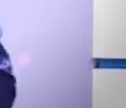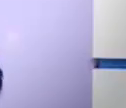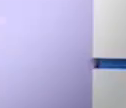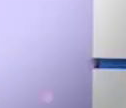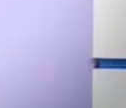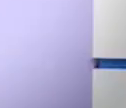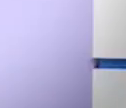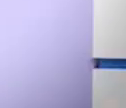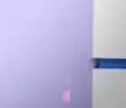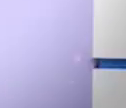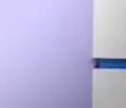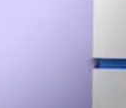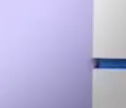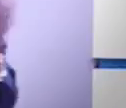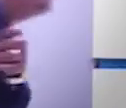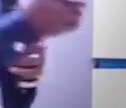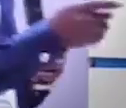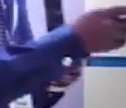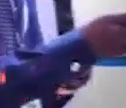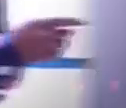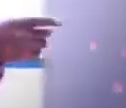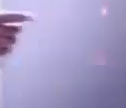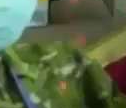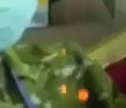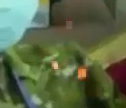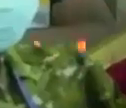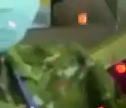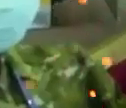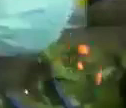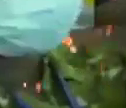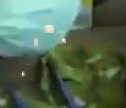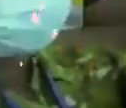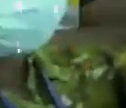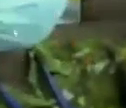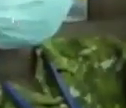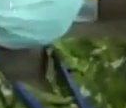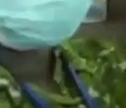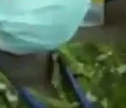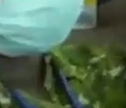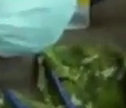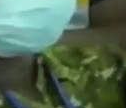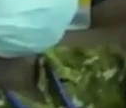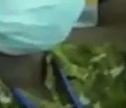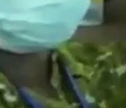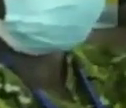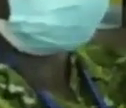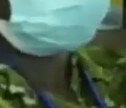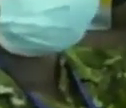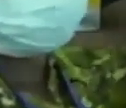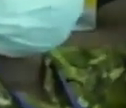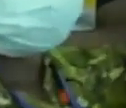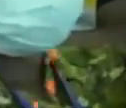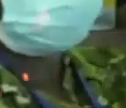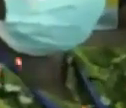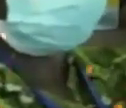nations? The church is you. And so you, if the devil came, if Babylon the Great, this woman,